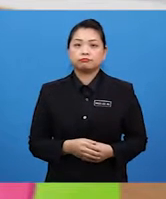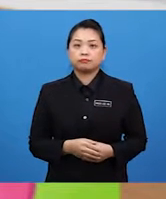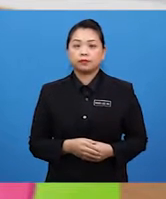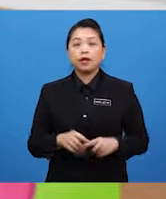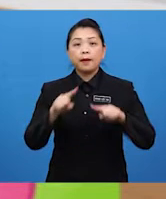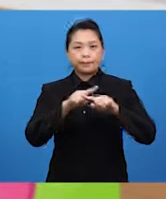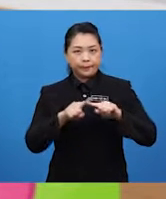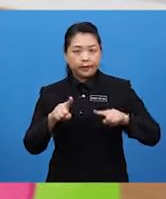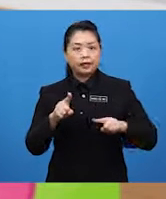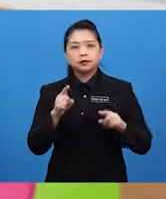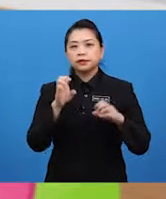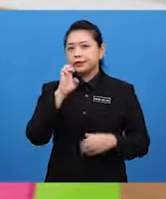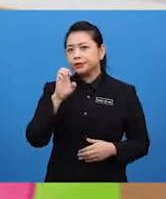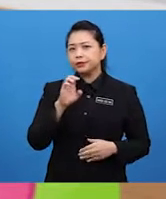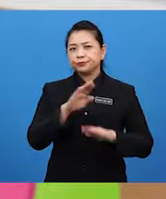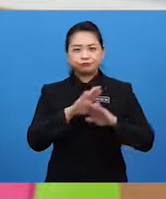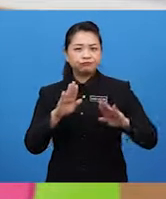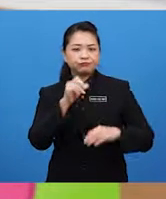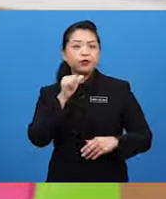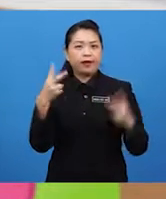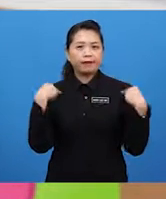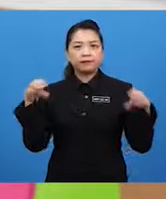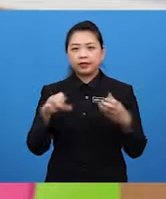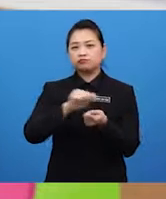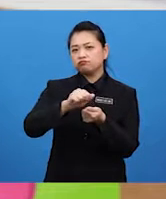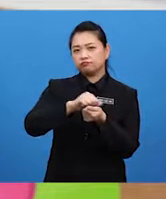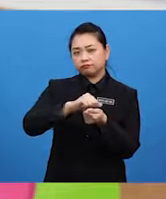But she wouldn't have done the laundry though.